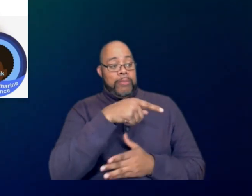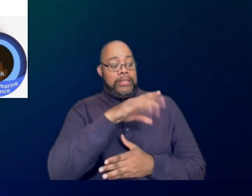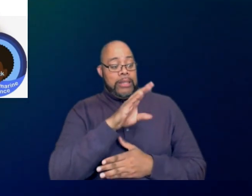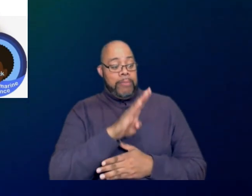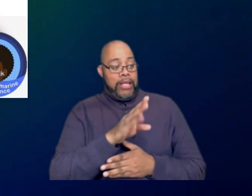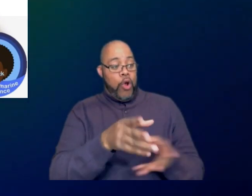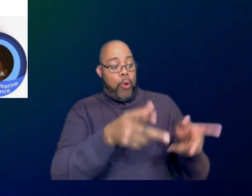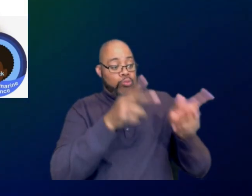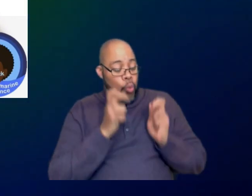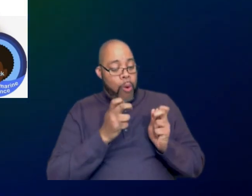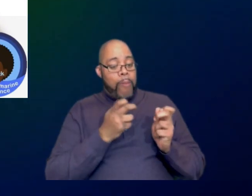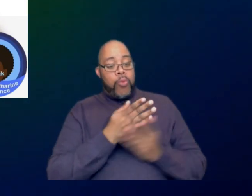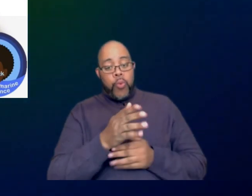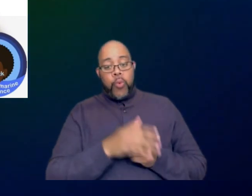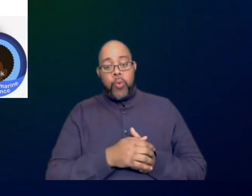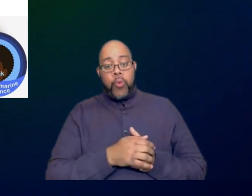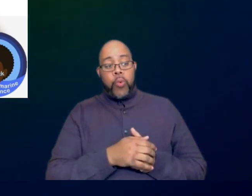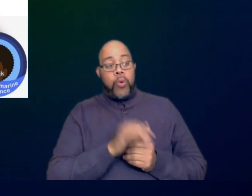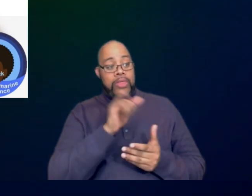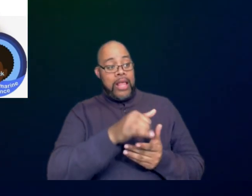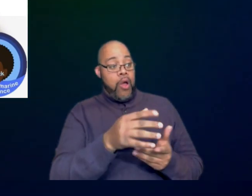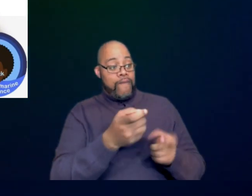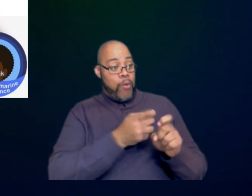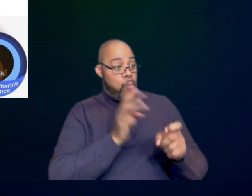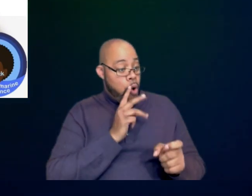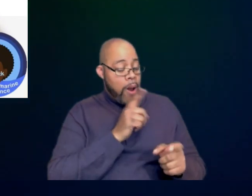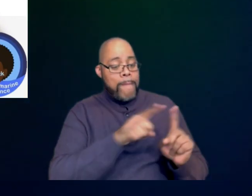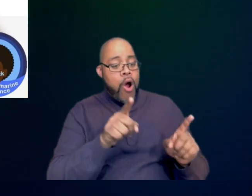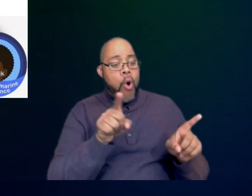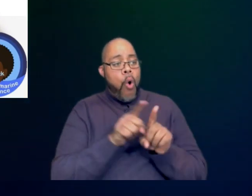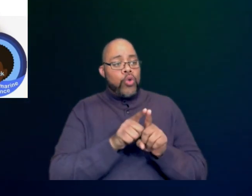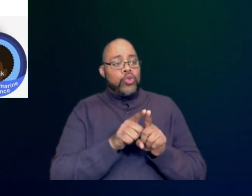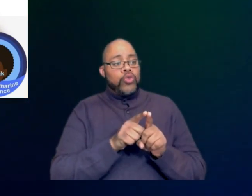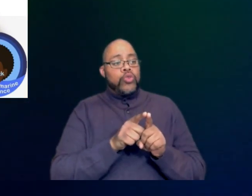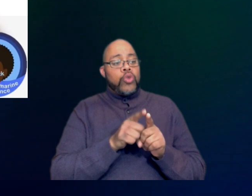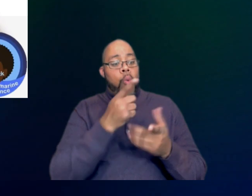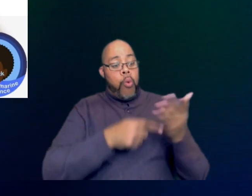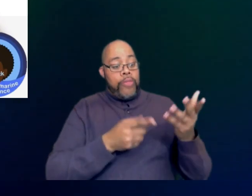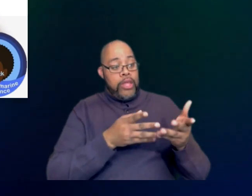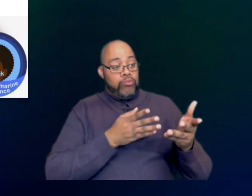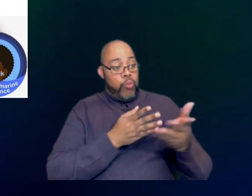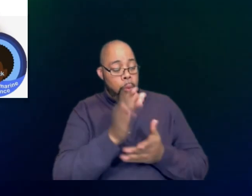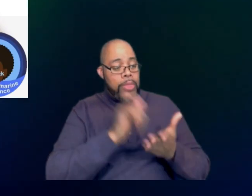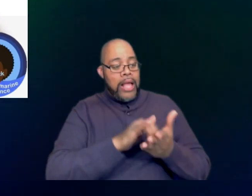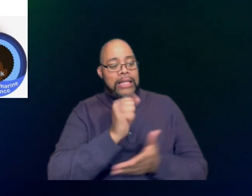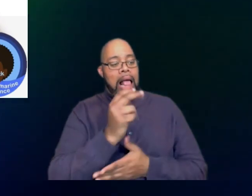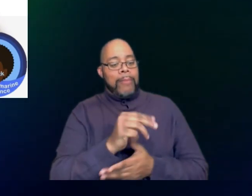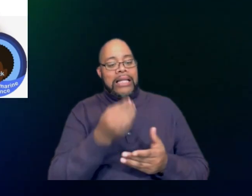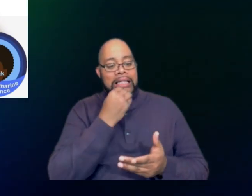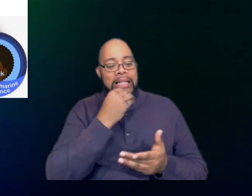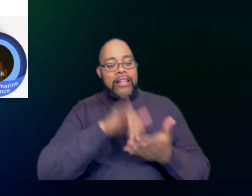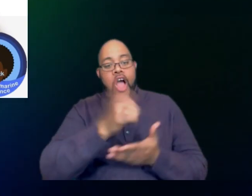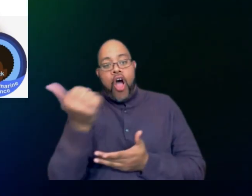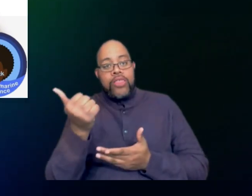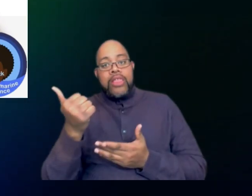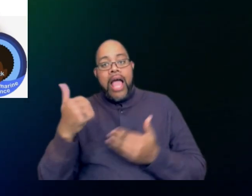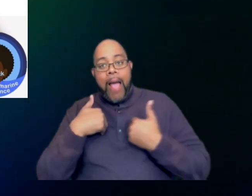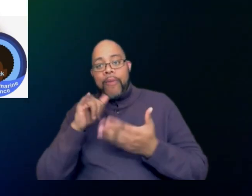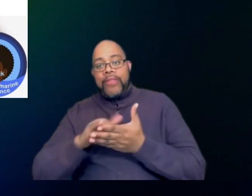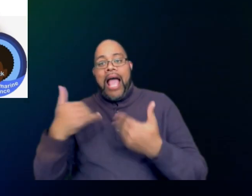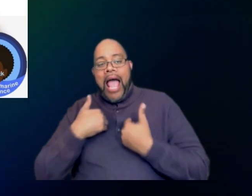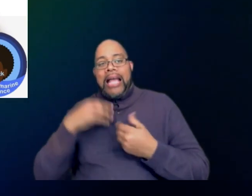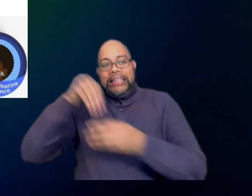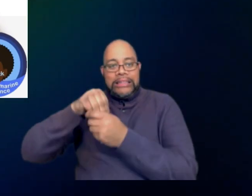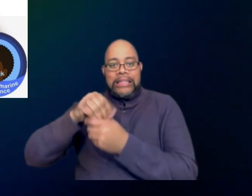the PCBs absorbed by the salmon from the water, but the PCBs absorbed because the salmon ate the herring that